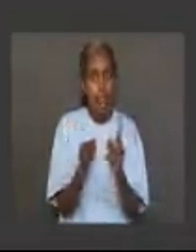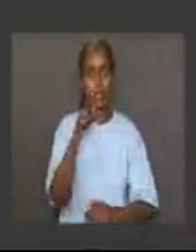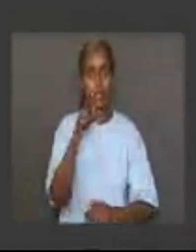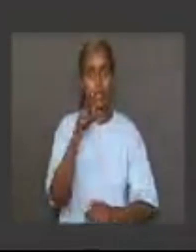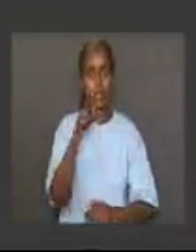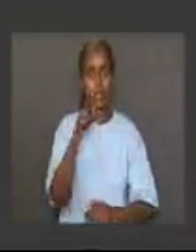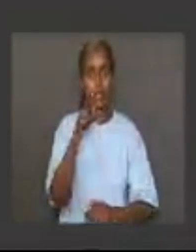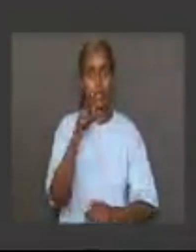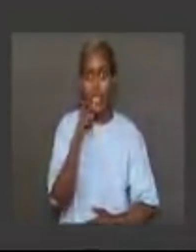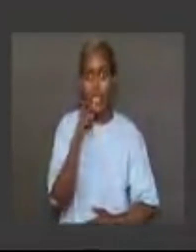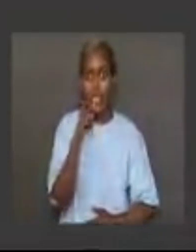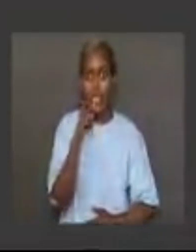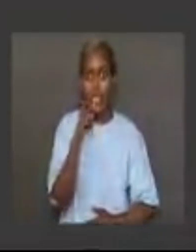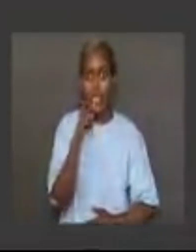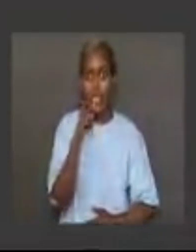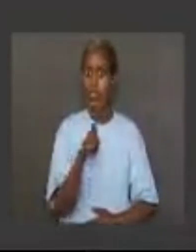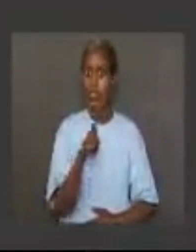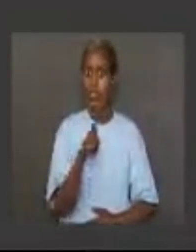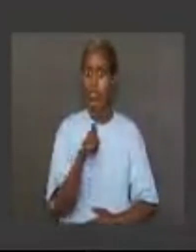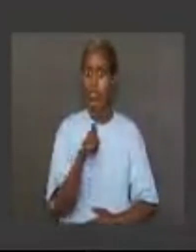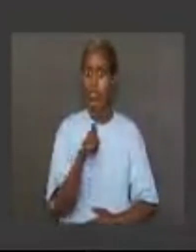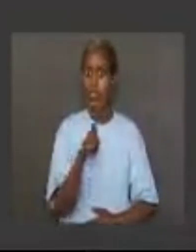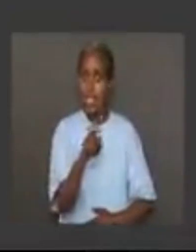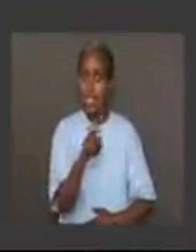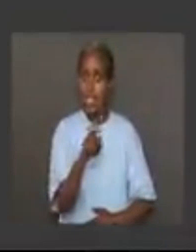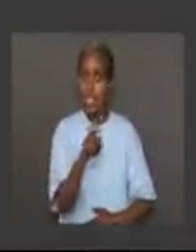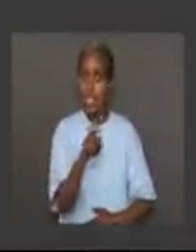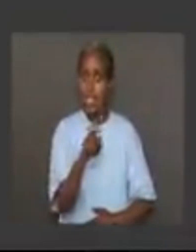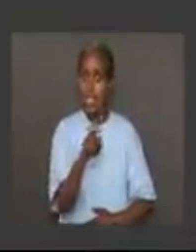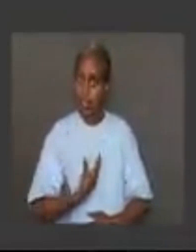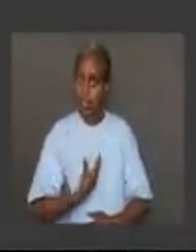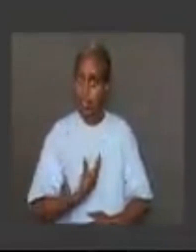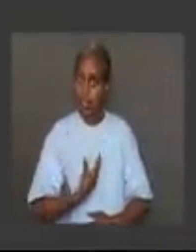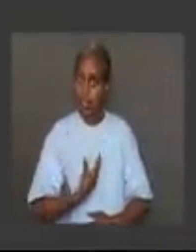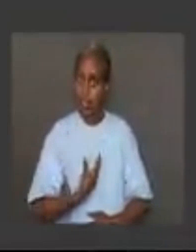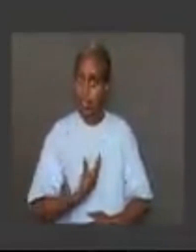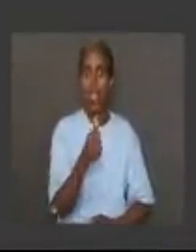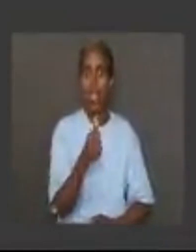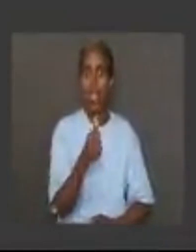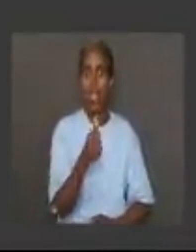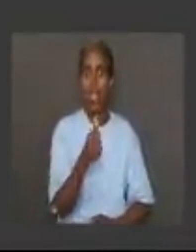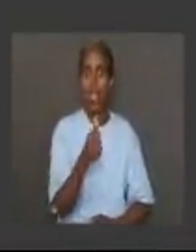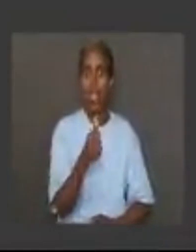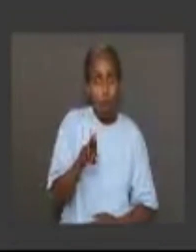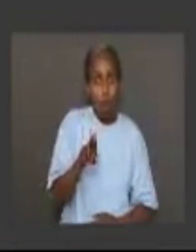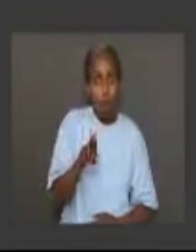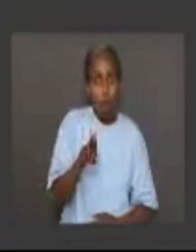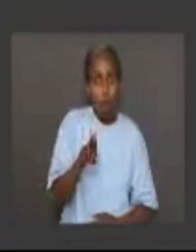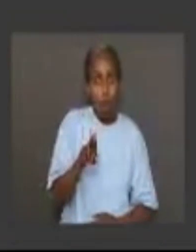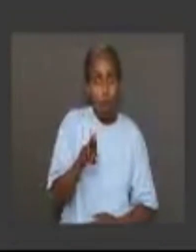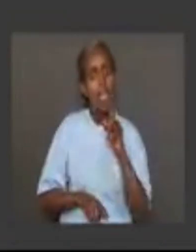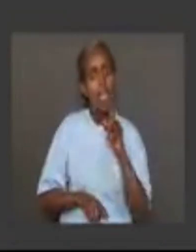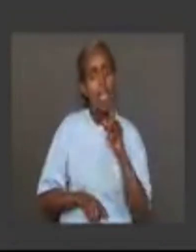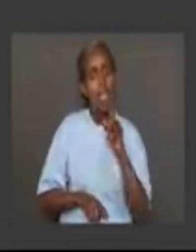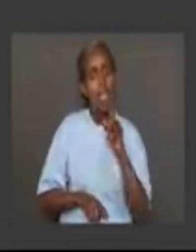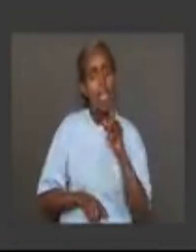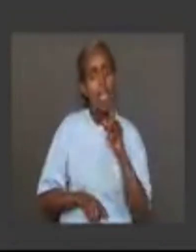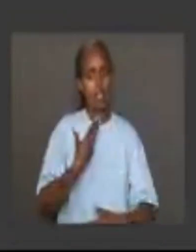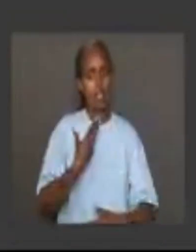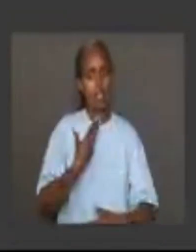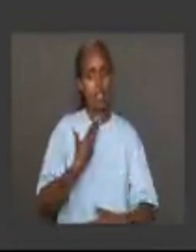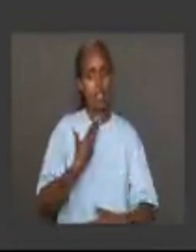that X is an element of A, or X is an element